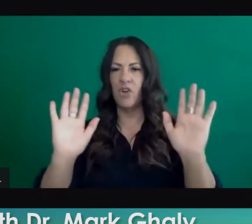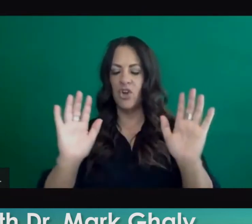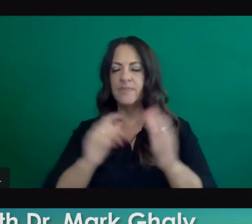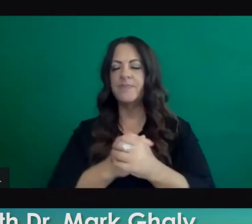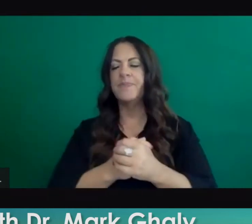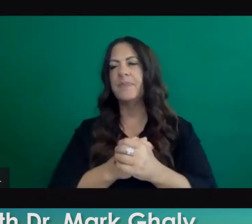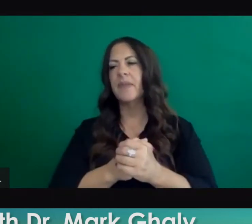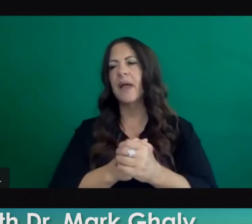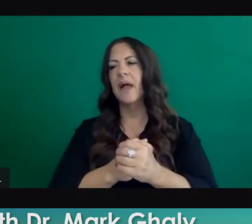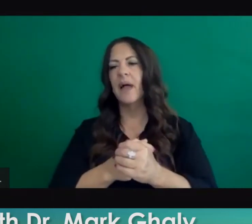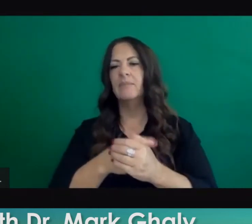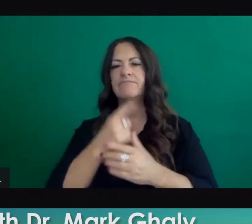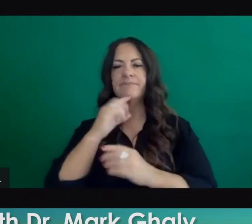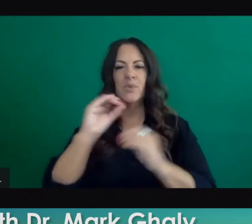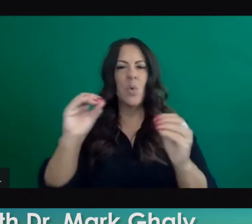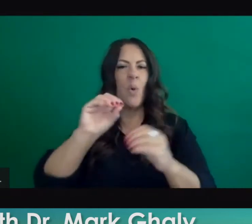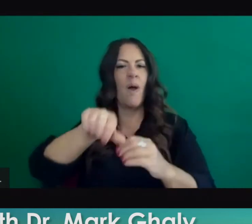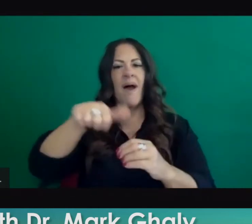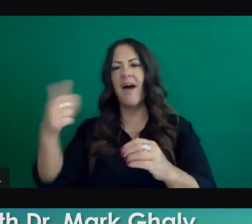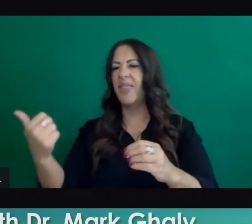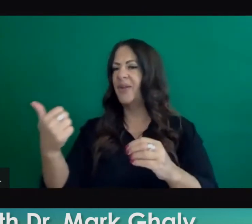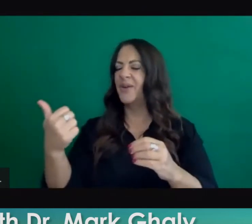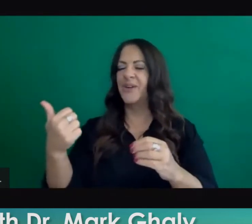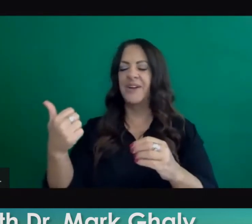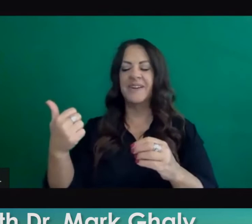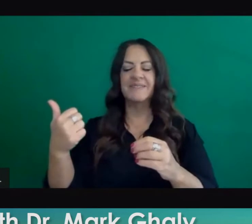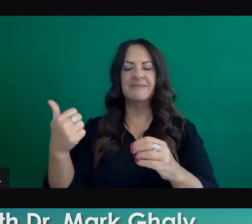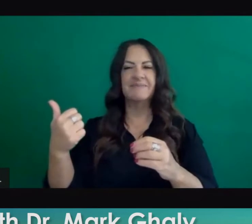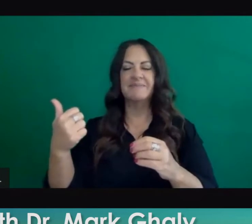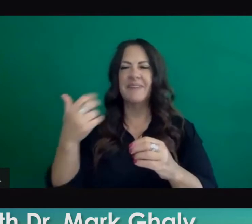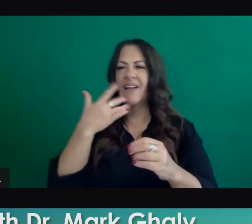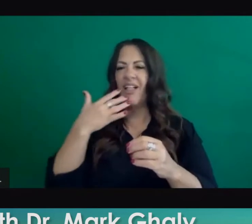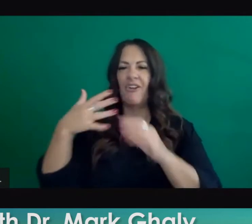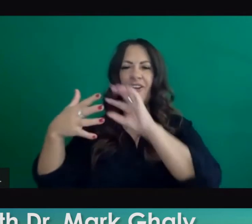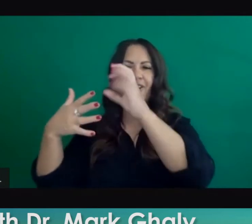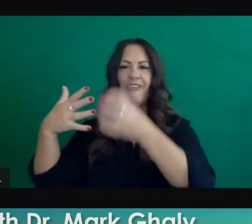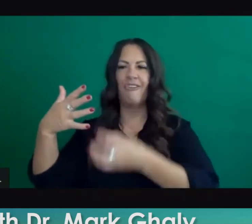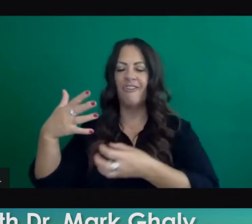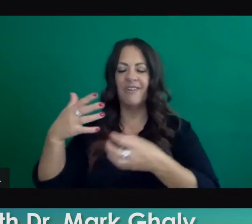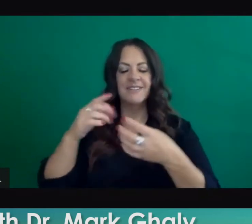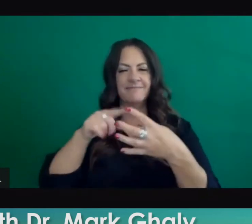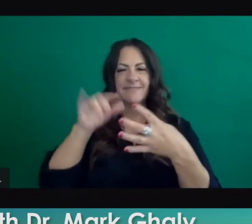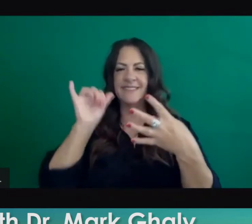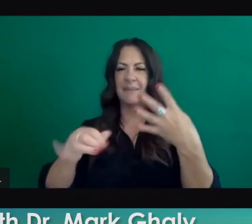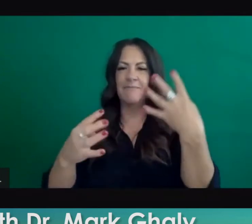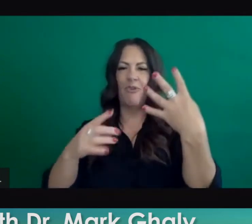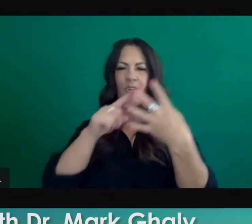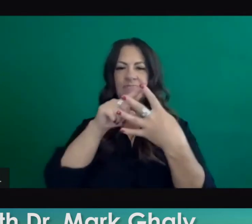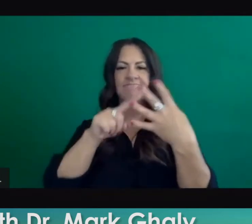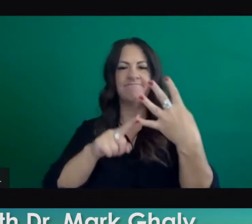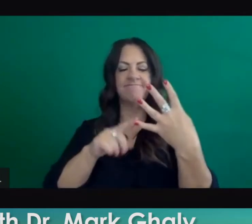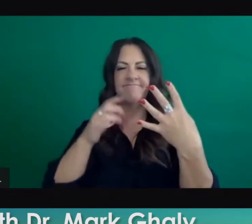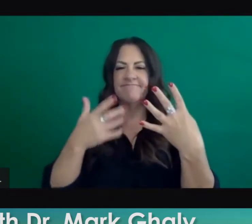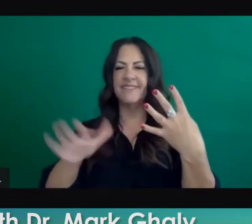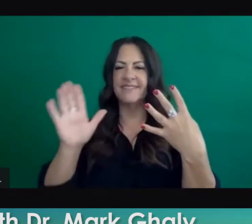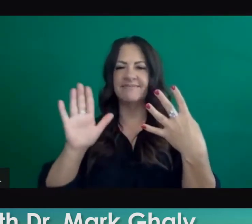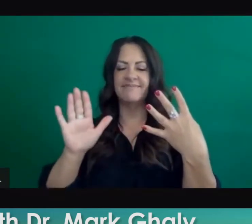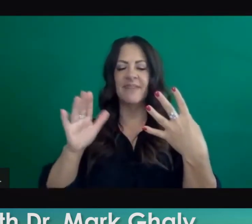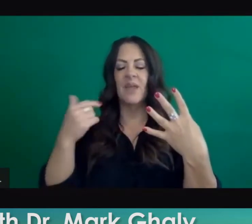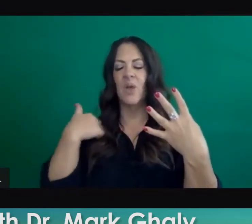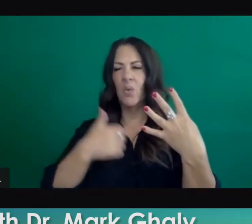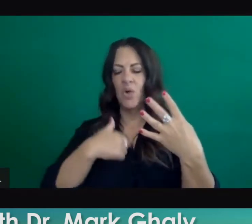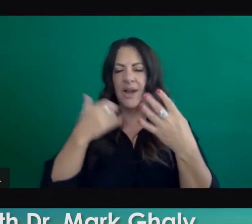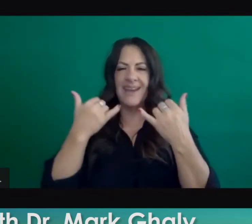time being, no other tier outside of yellow, but as we did early on, we're planning for the future and